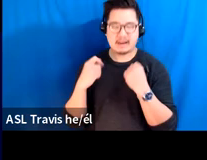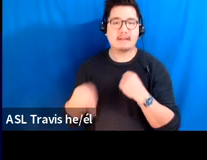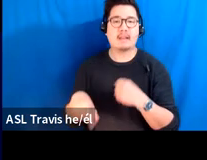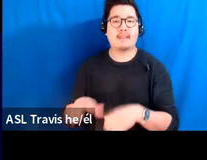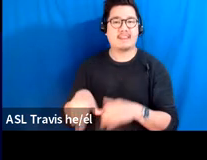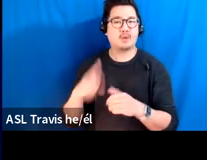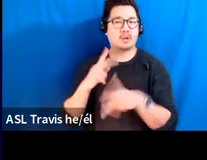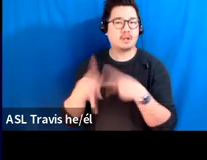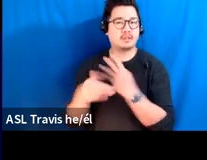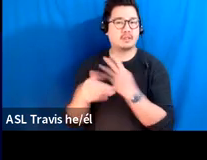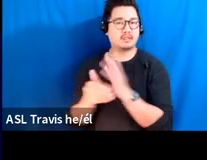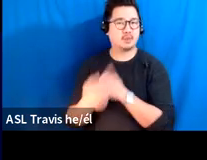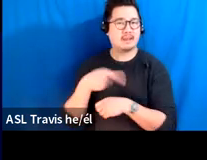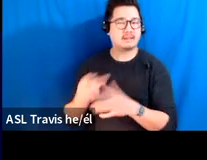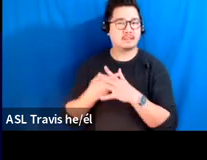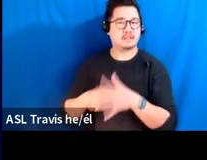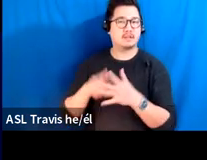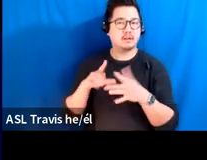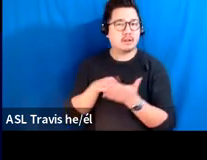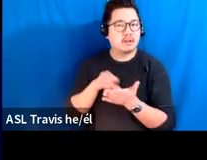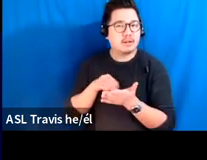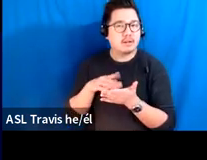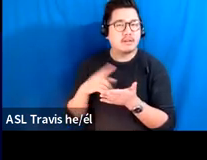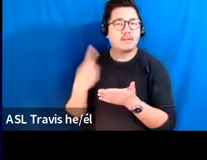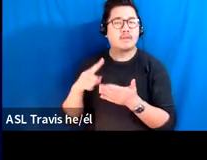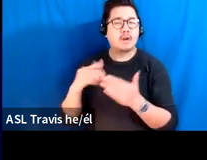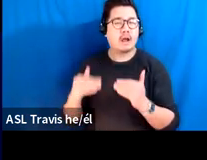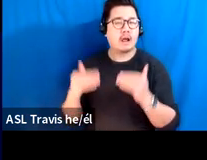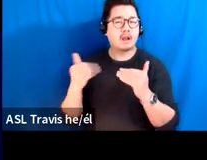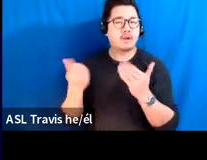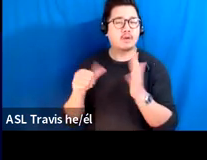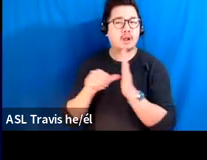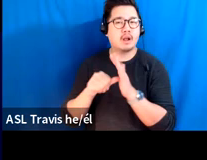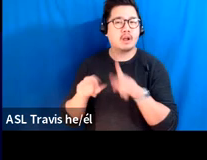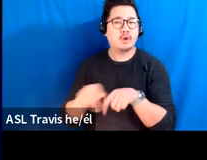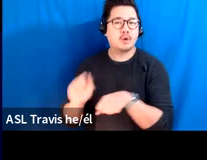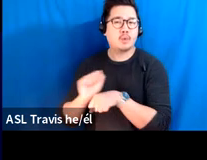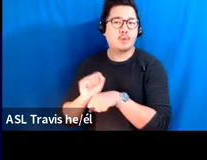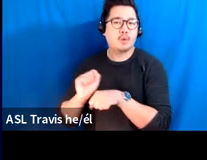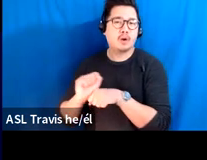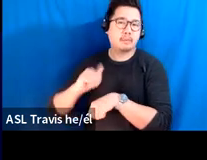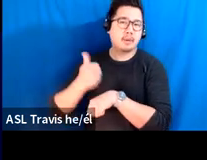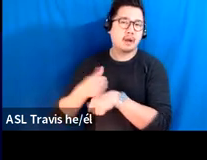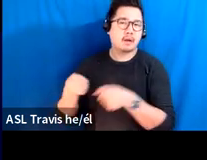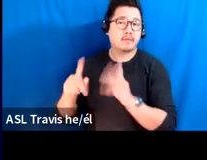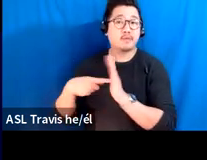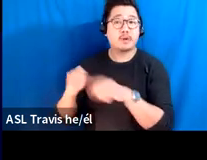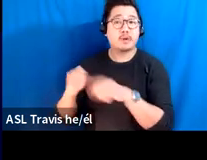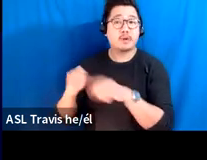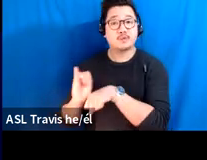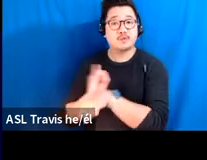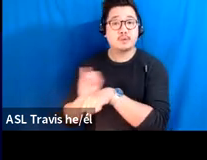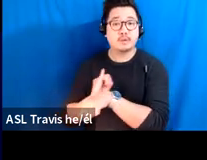set that we start working on in the upper grades as well as work-based opportunities internships um